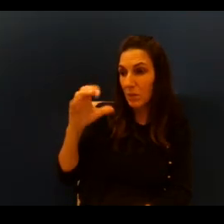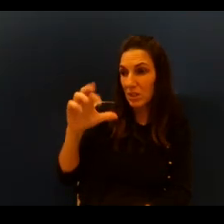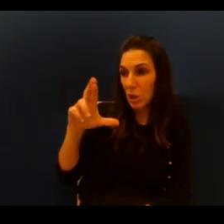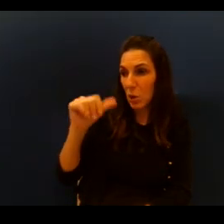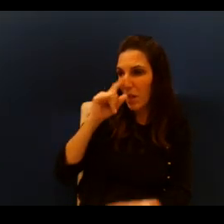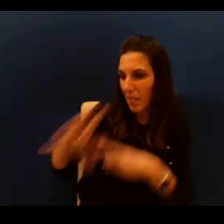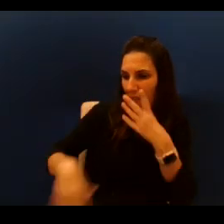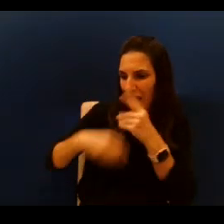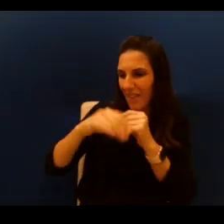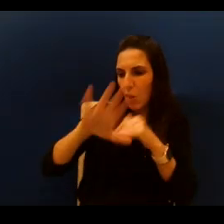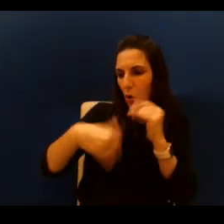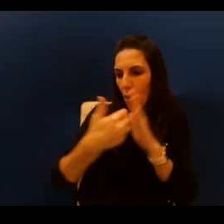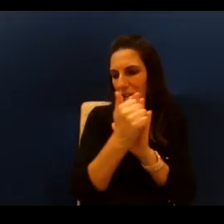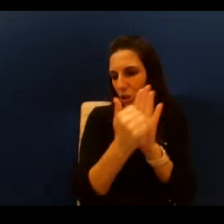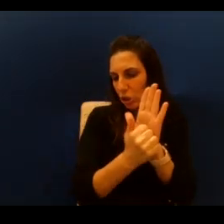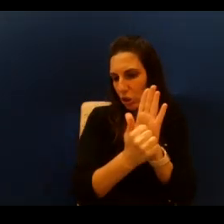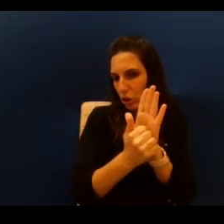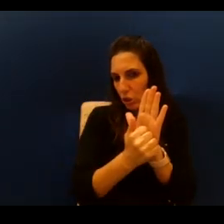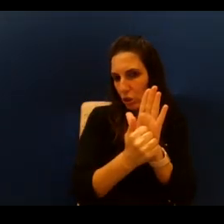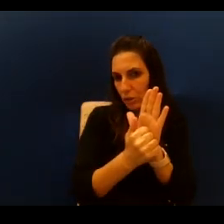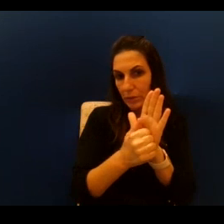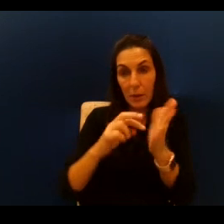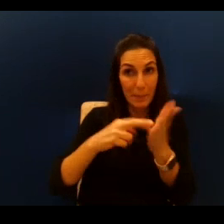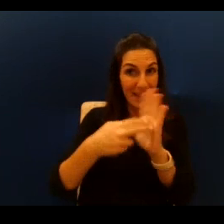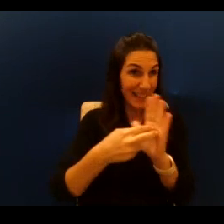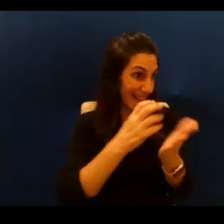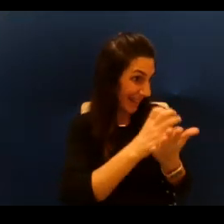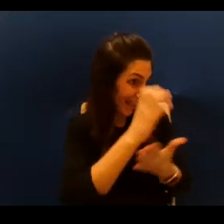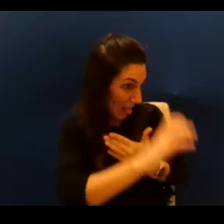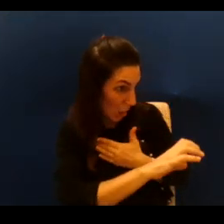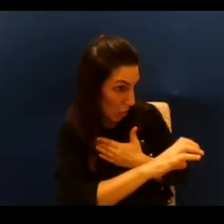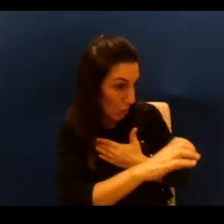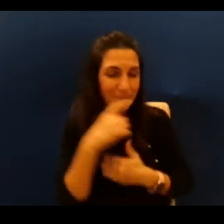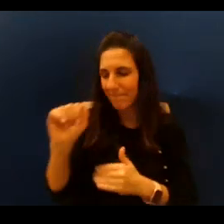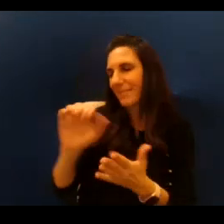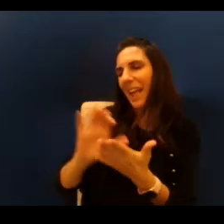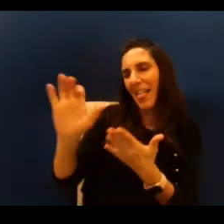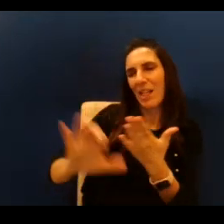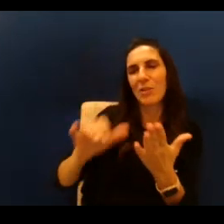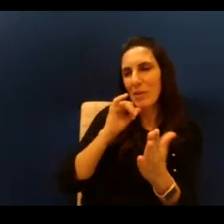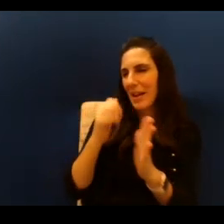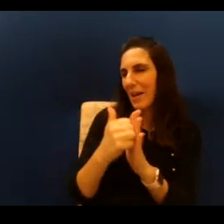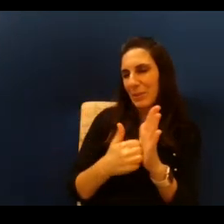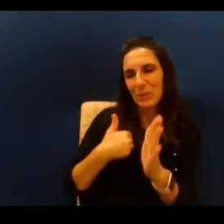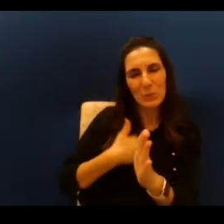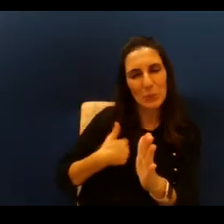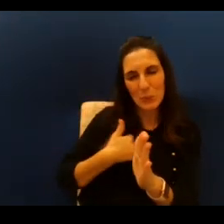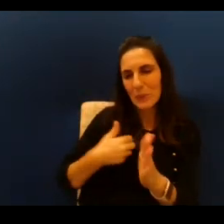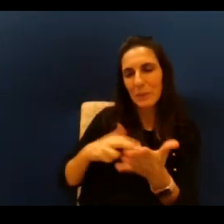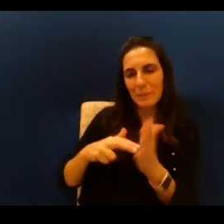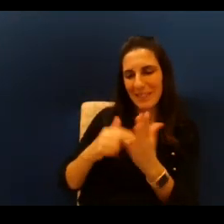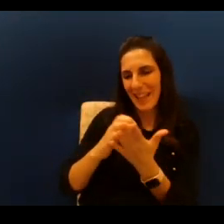our agendas? You mean calendars? Calendar. Calendars, yes. Yes, calendars.